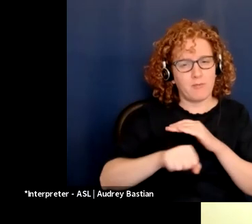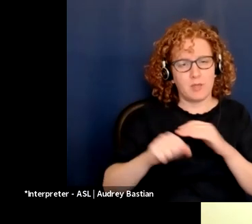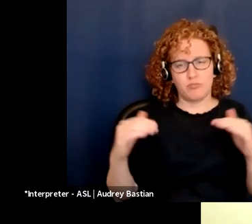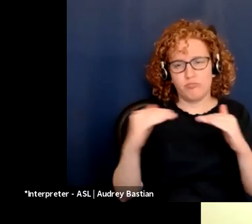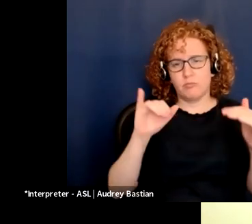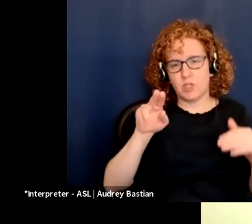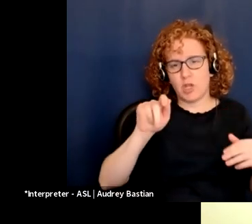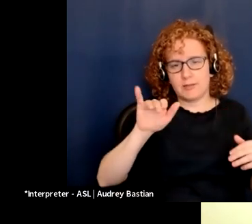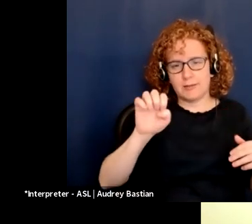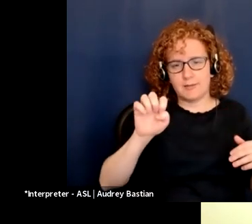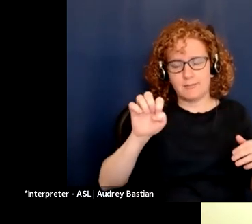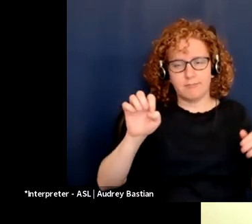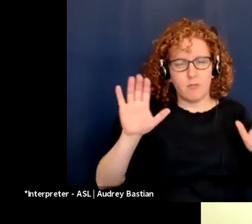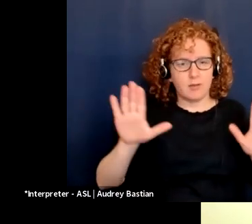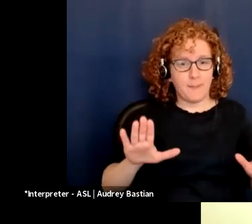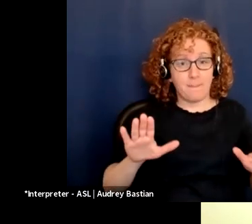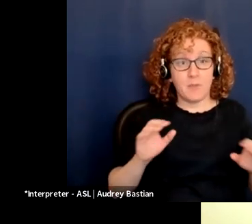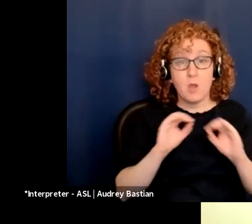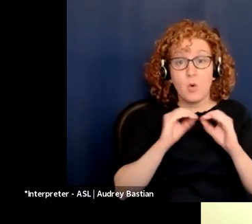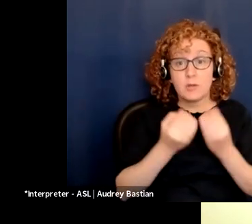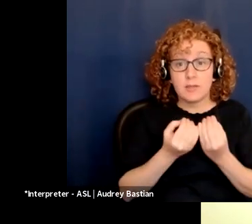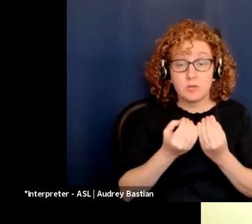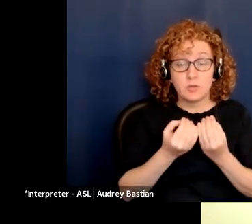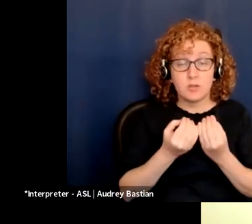awesome. There's the organization BizHut,